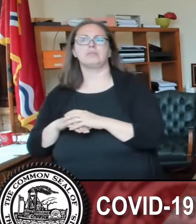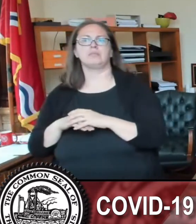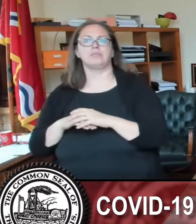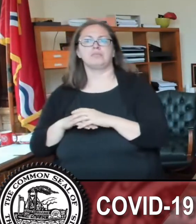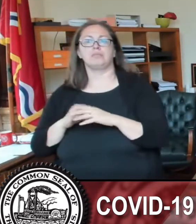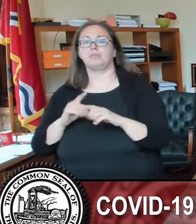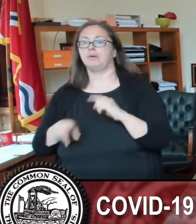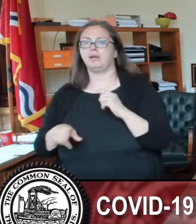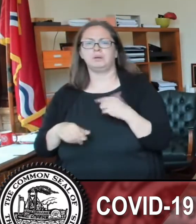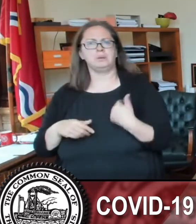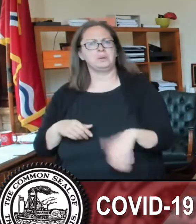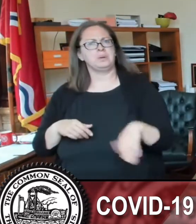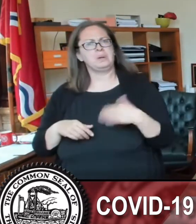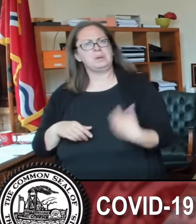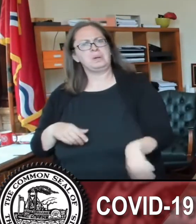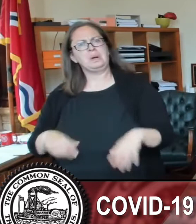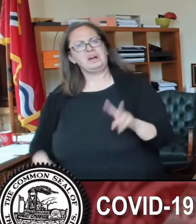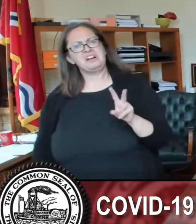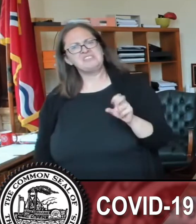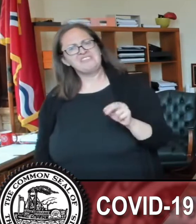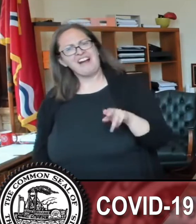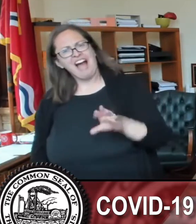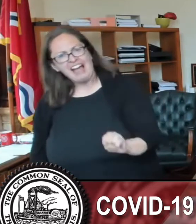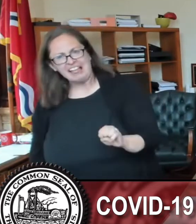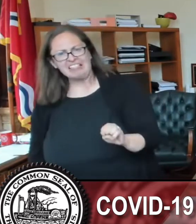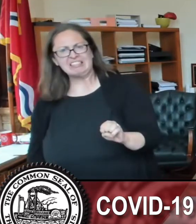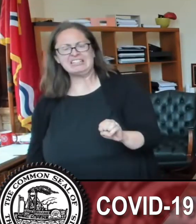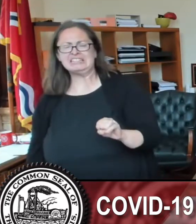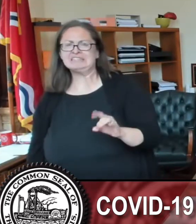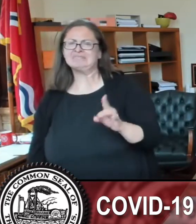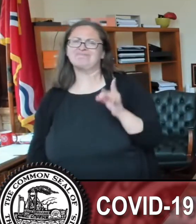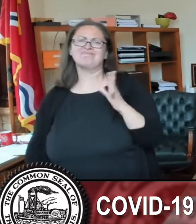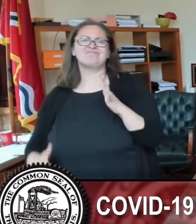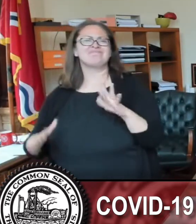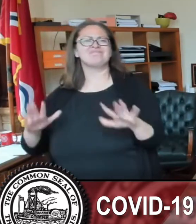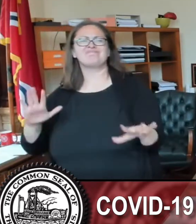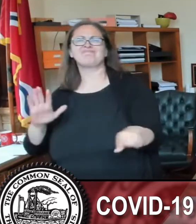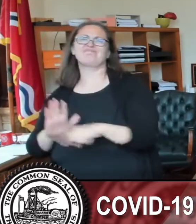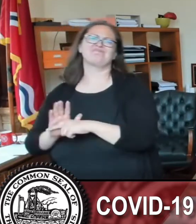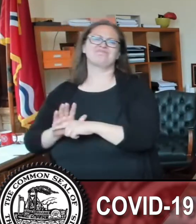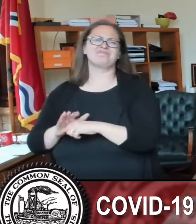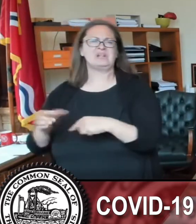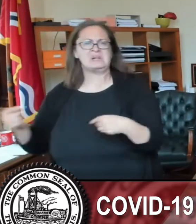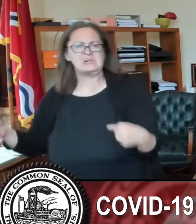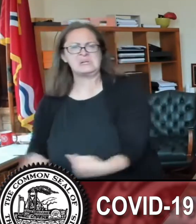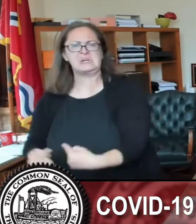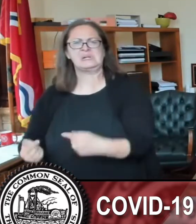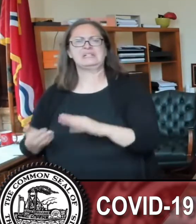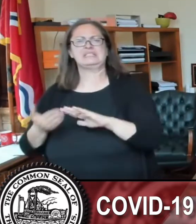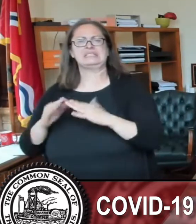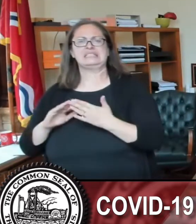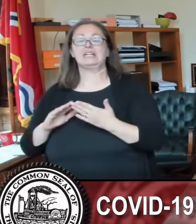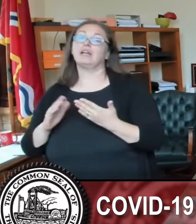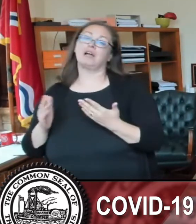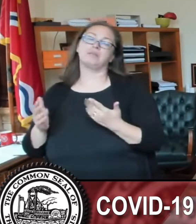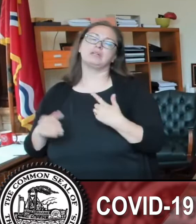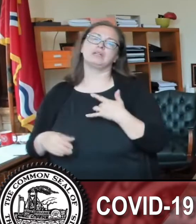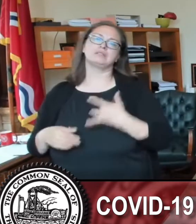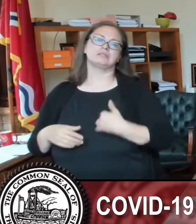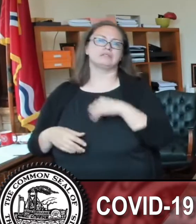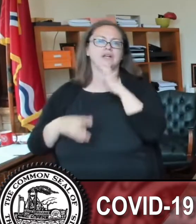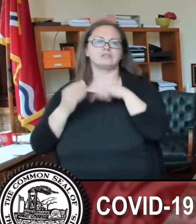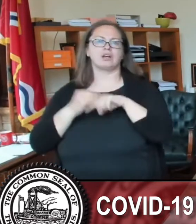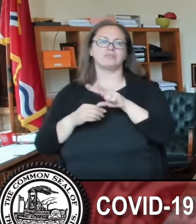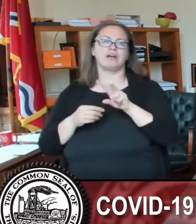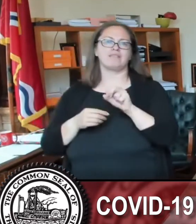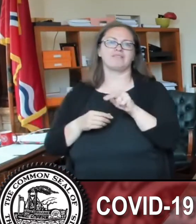that violence is so detrimental to our city. So, you know, I usually talk about violence